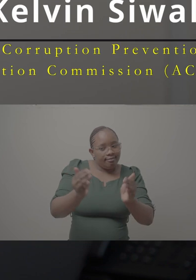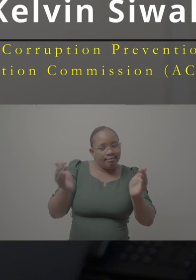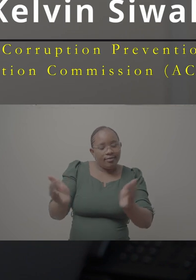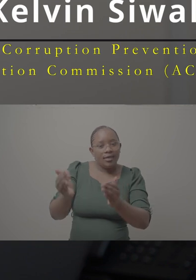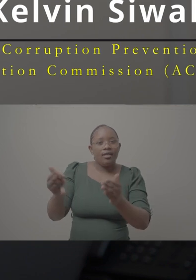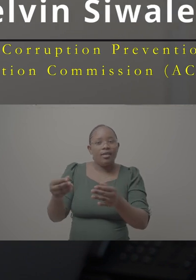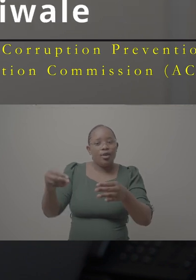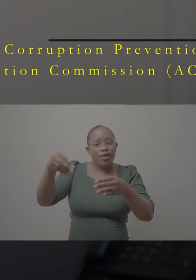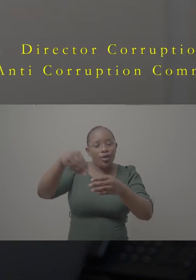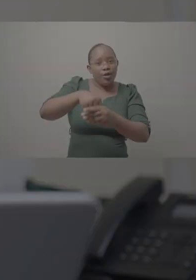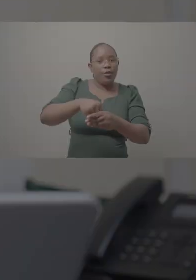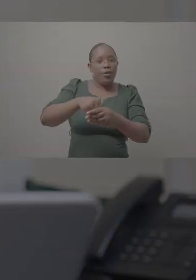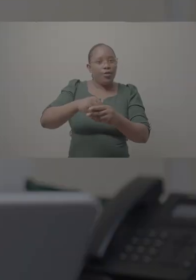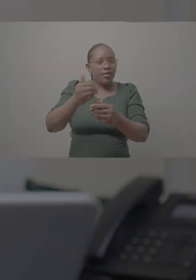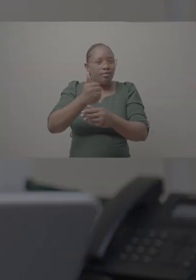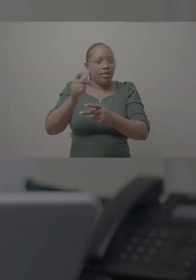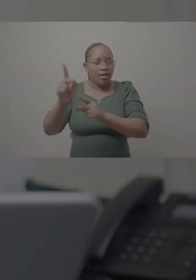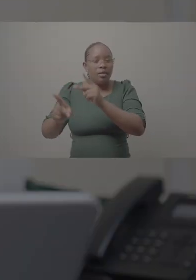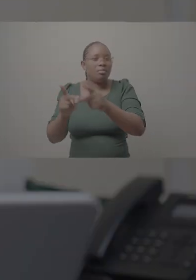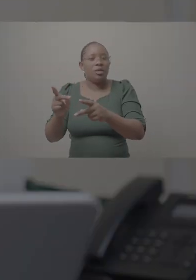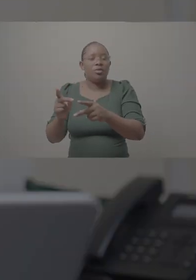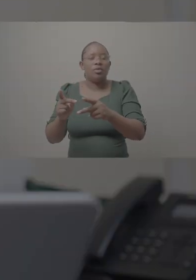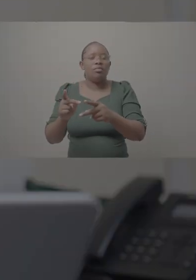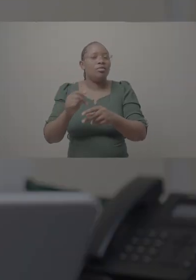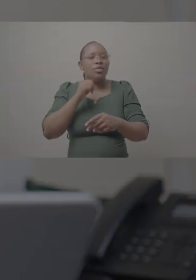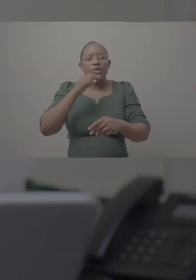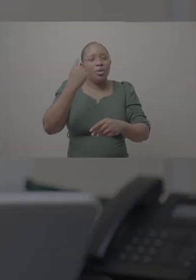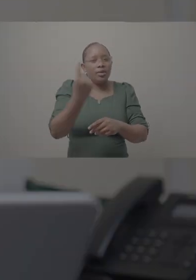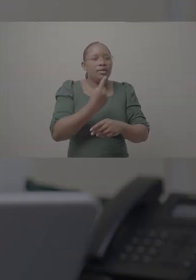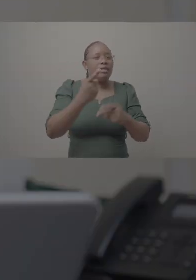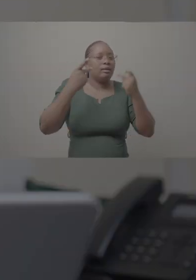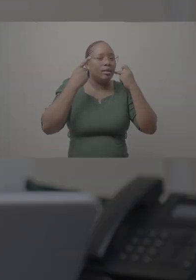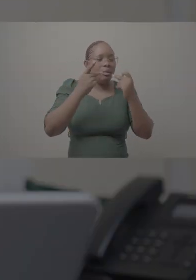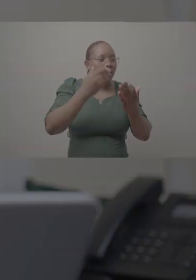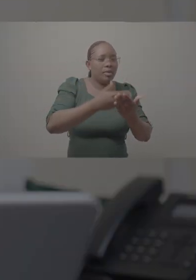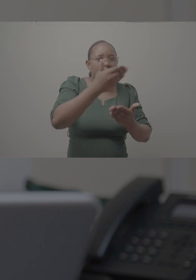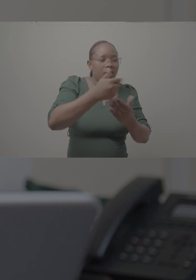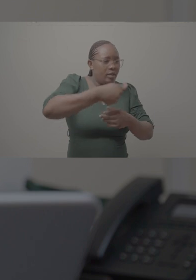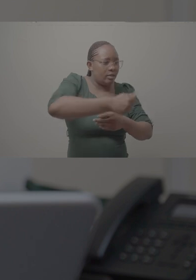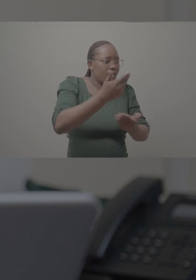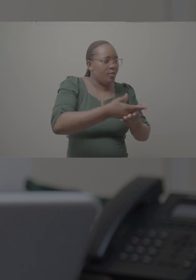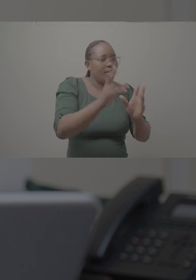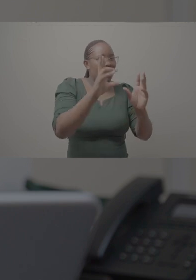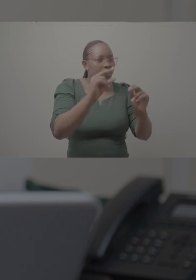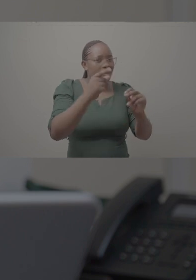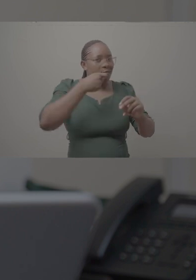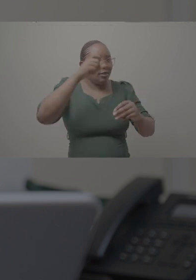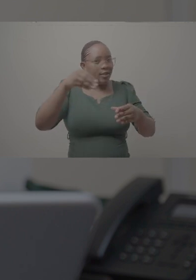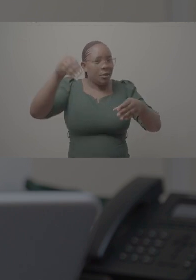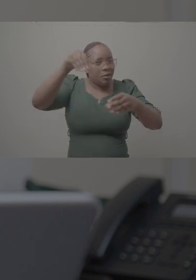the involvement of third parties. So no procuring entity should just do procurement